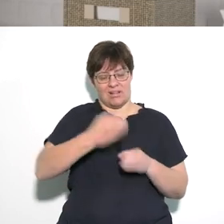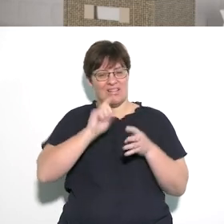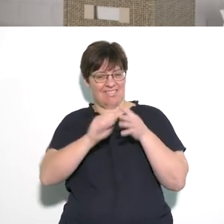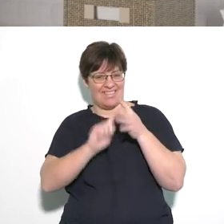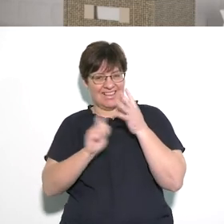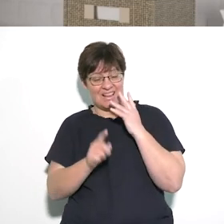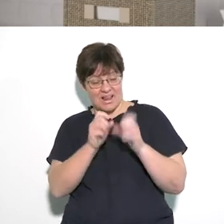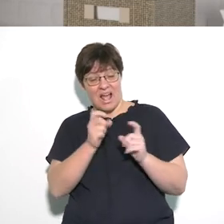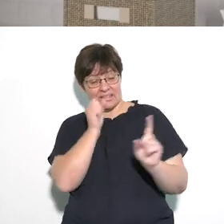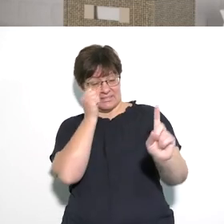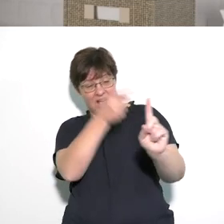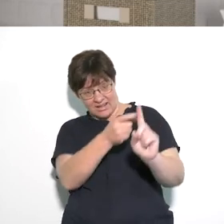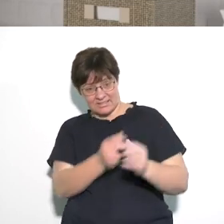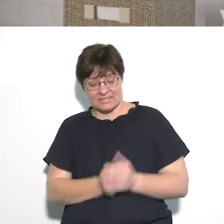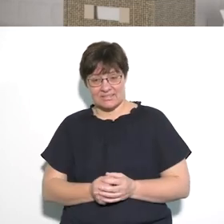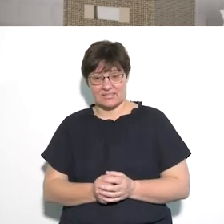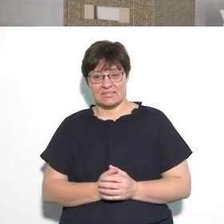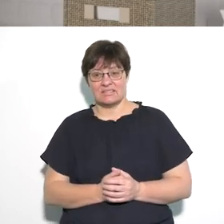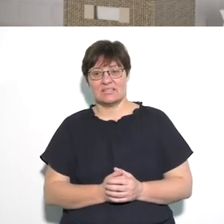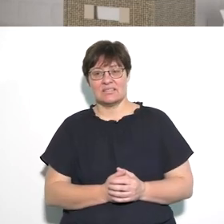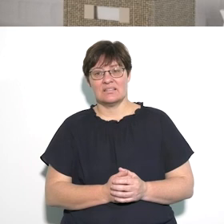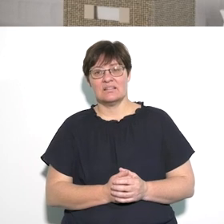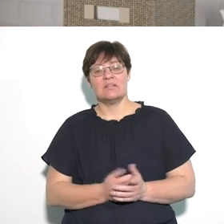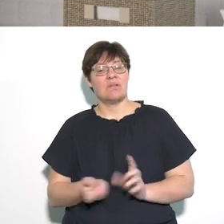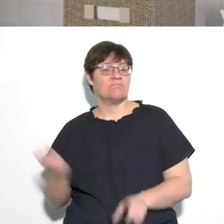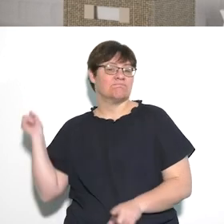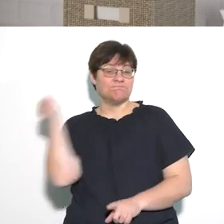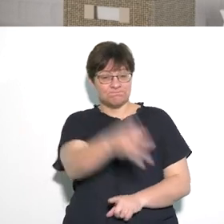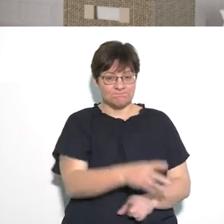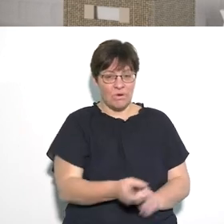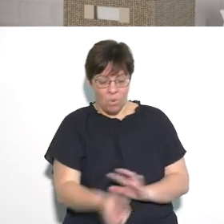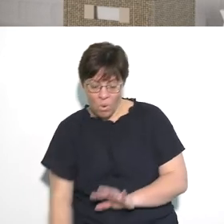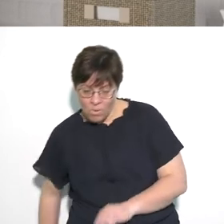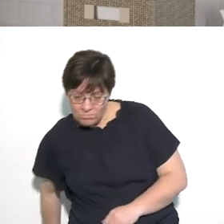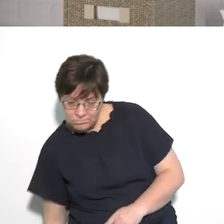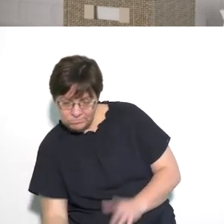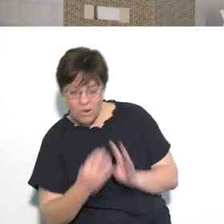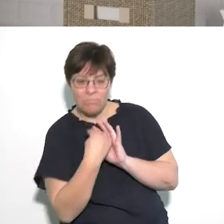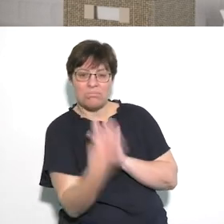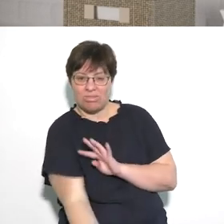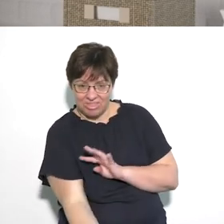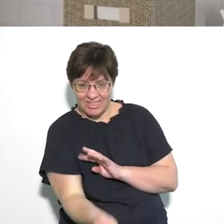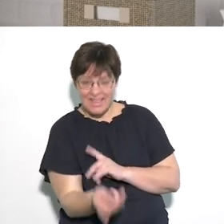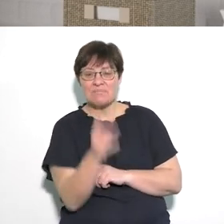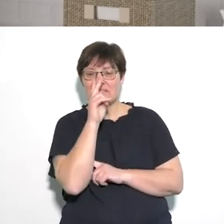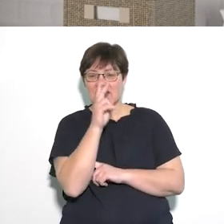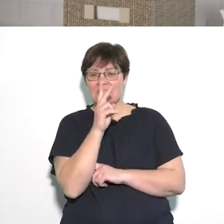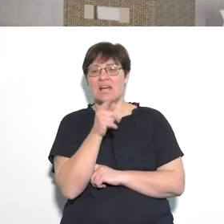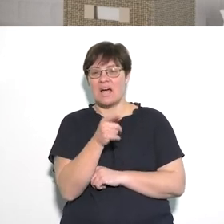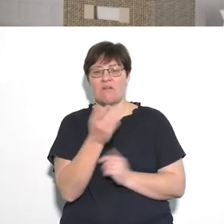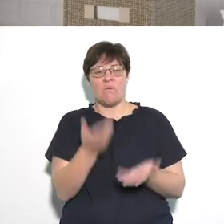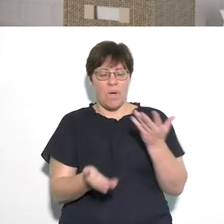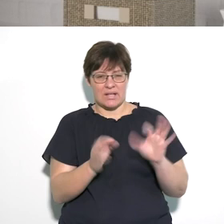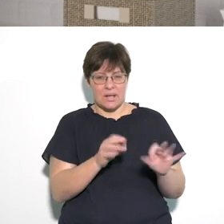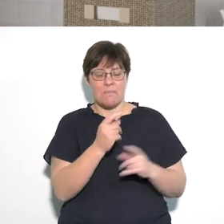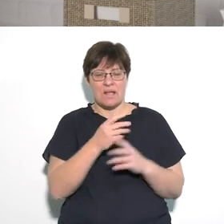that could be used as targets or as skittles, where you try to hit down as many as possible. In order to weight the bottles, you can